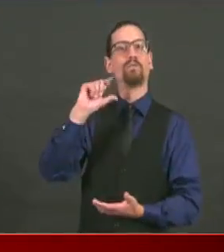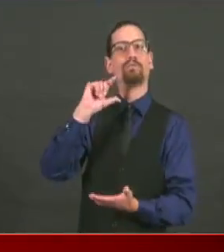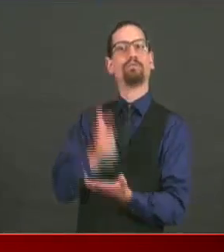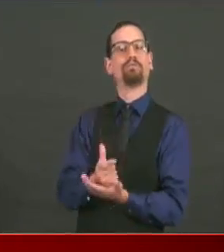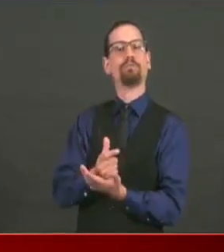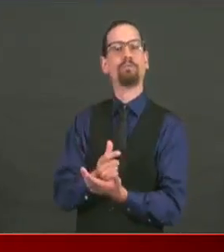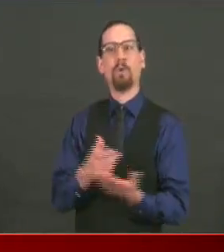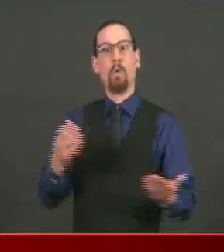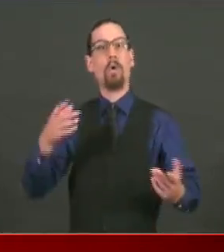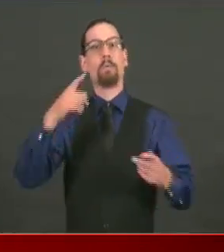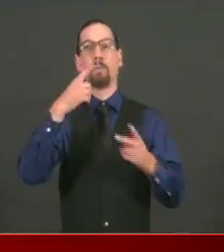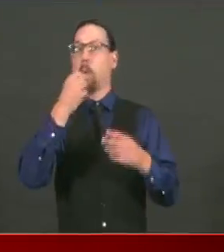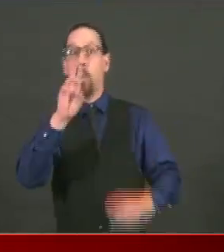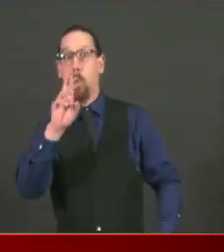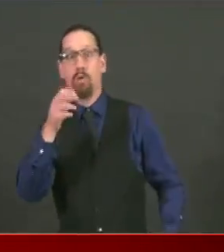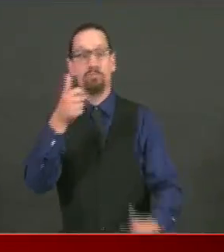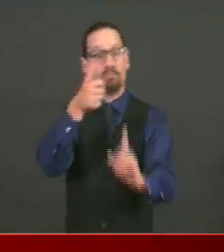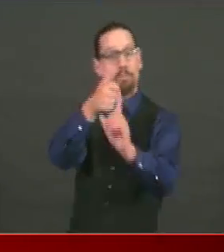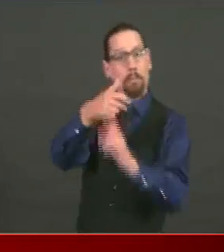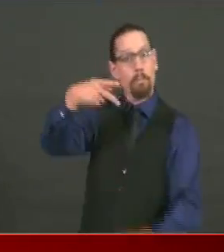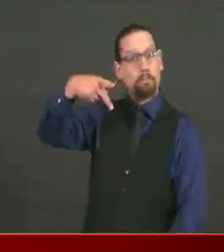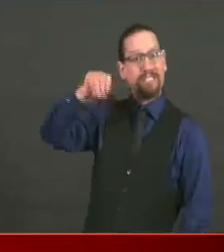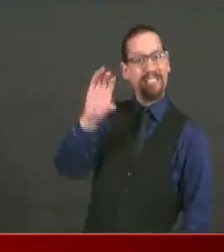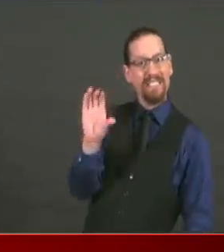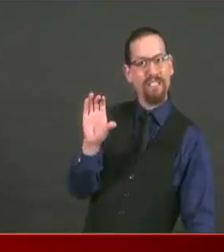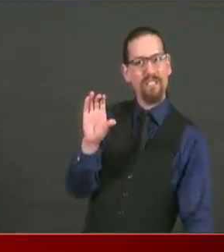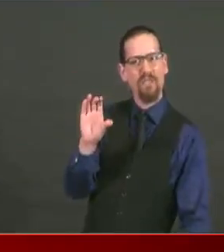person of color, if you,